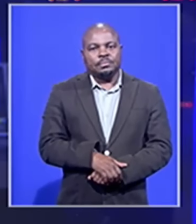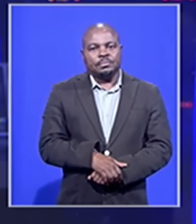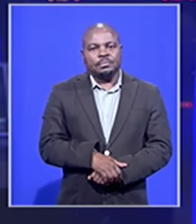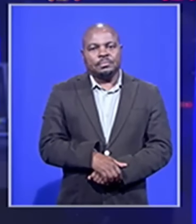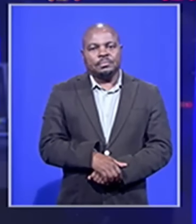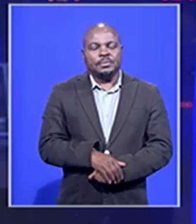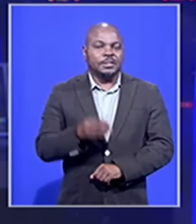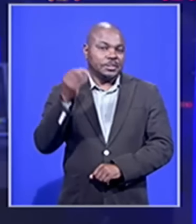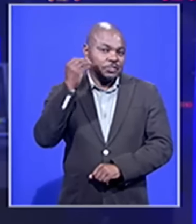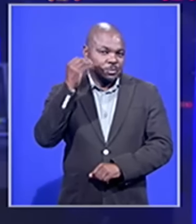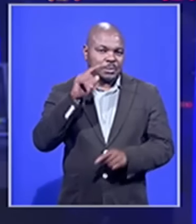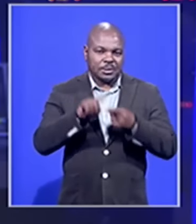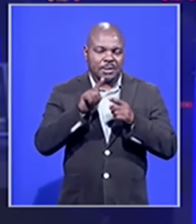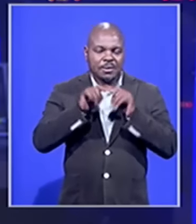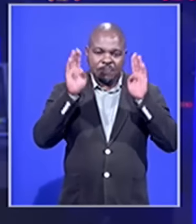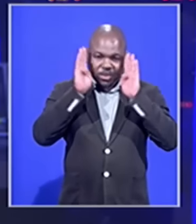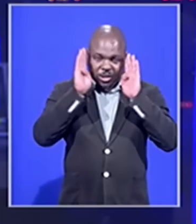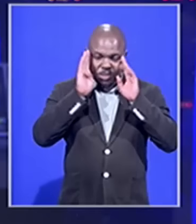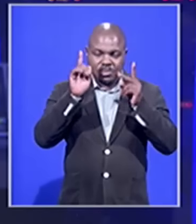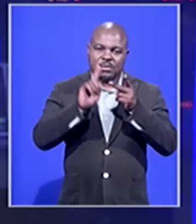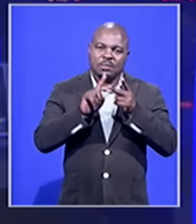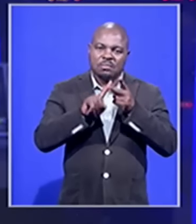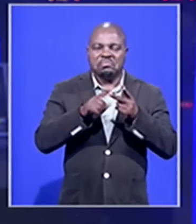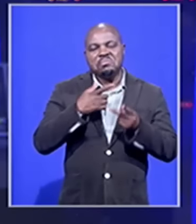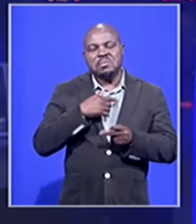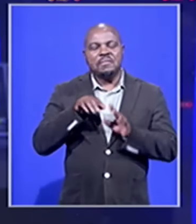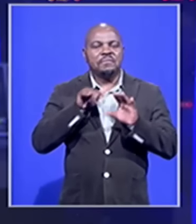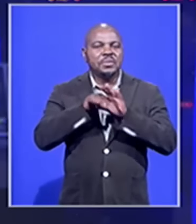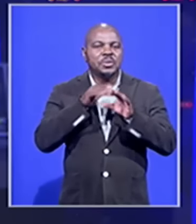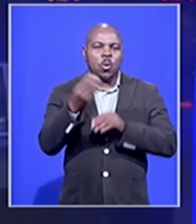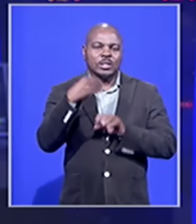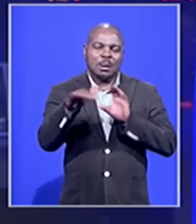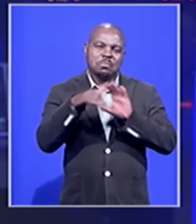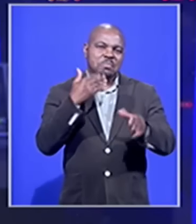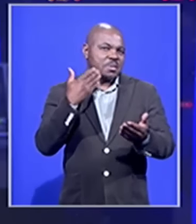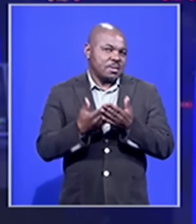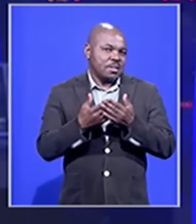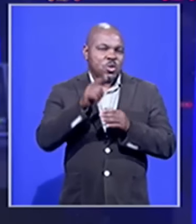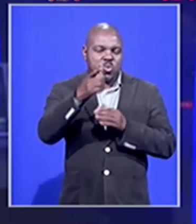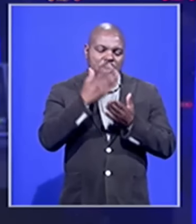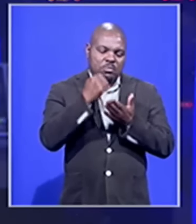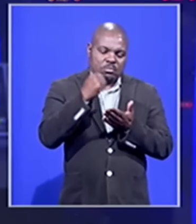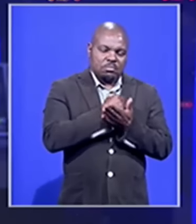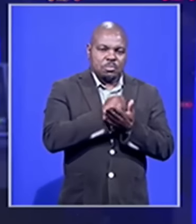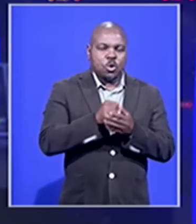ke @ditaba_dikgang le ho phehisa ditabeng tsa rona ka video ya WhatsApp, mme o ka subscribe